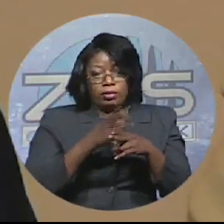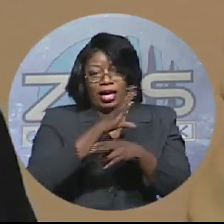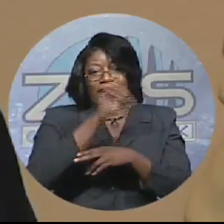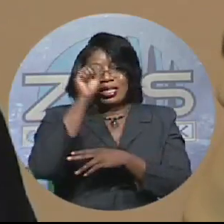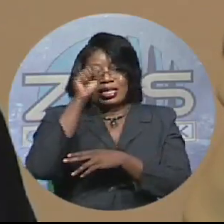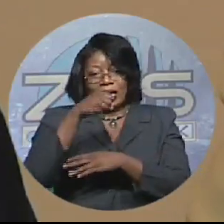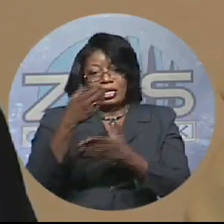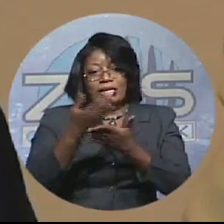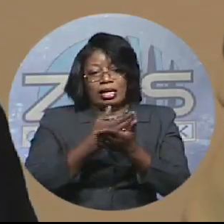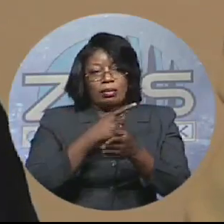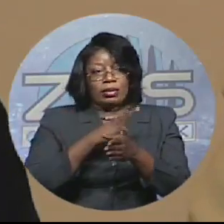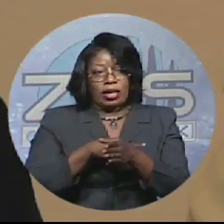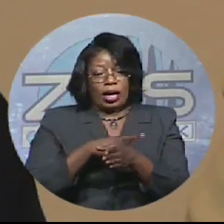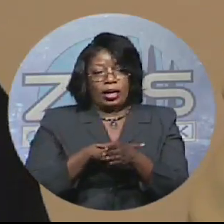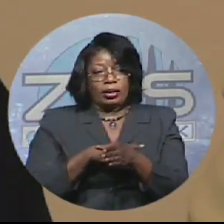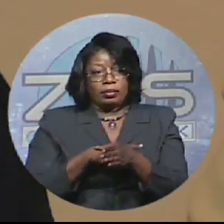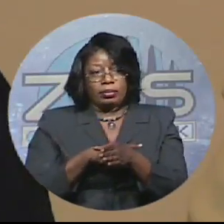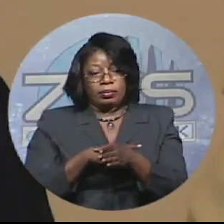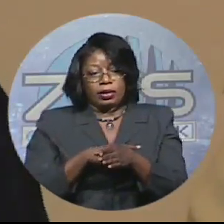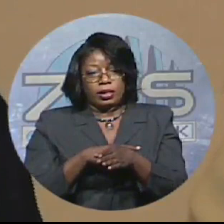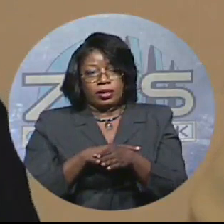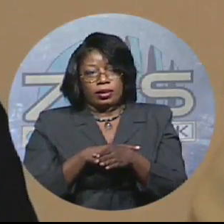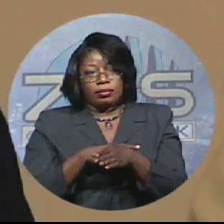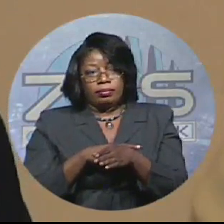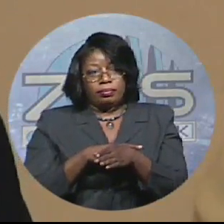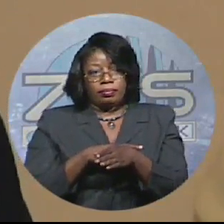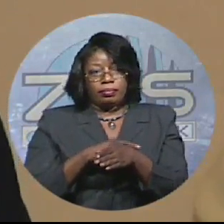I'm sometimes a bit